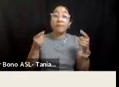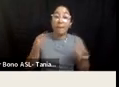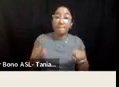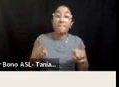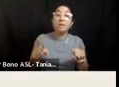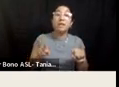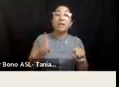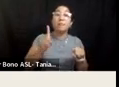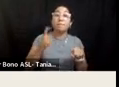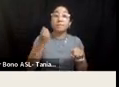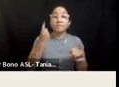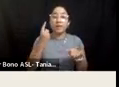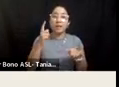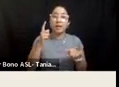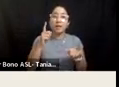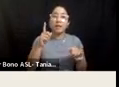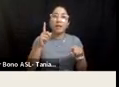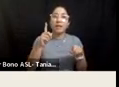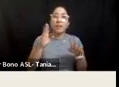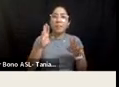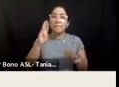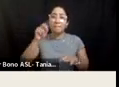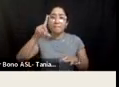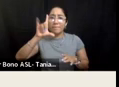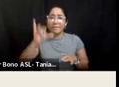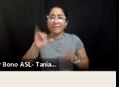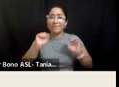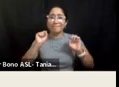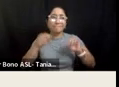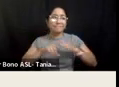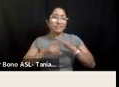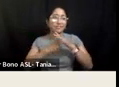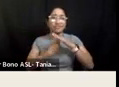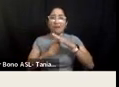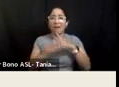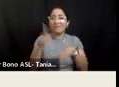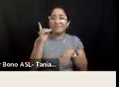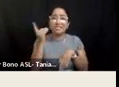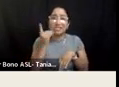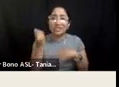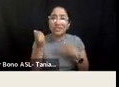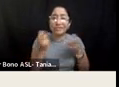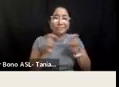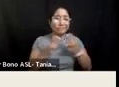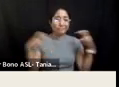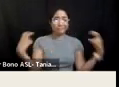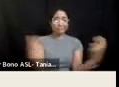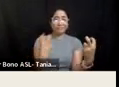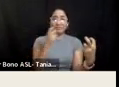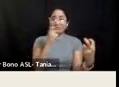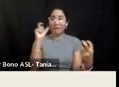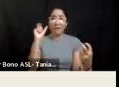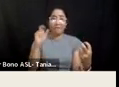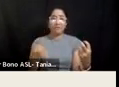a graduation. A play can start at dinner, right? Think about how many Pulitzer winning plays are just a dinner. They don't always have to be